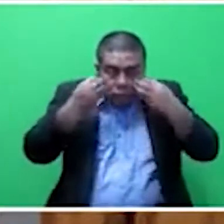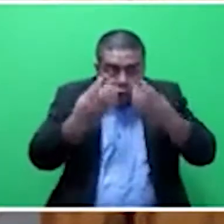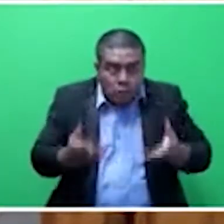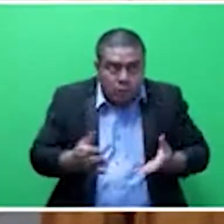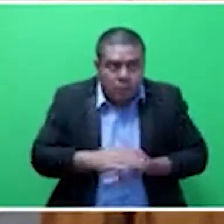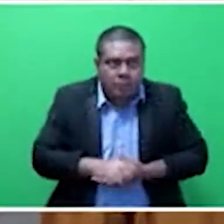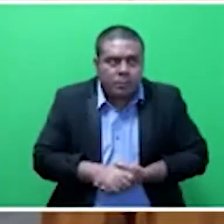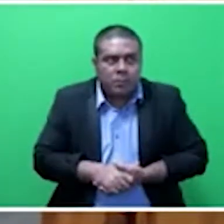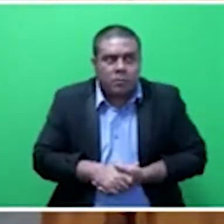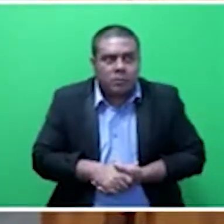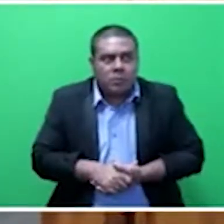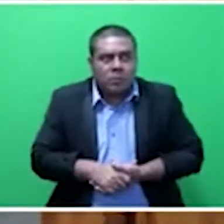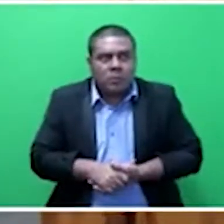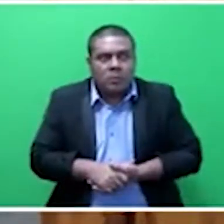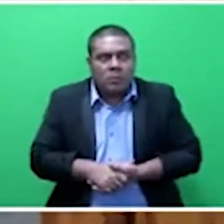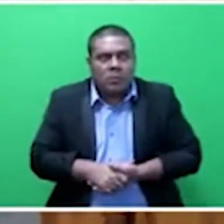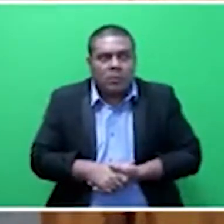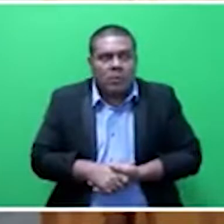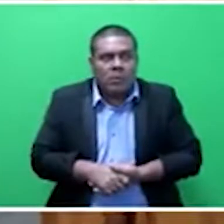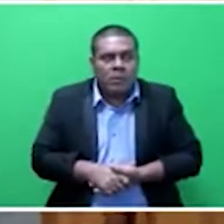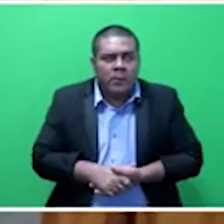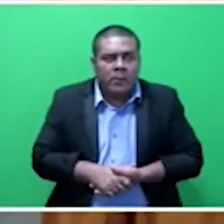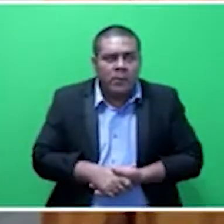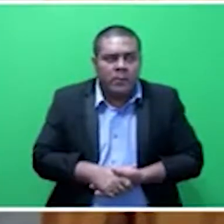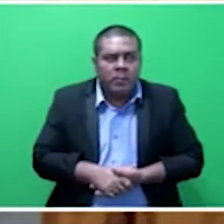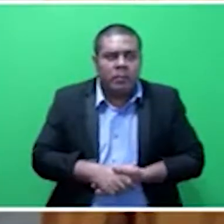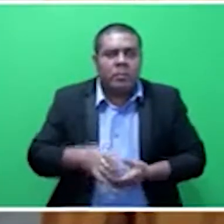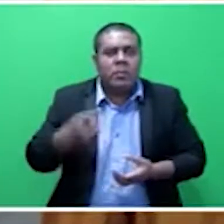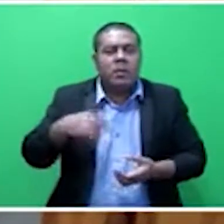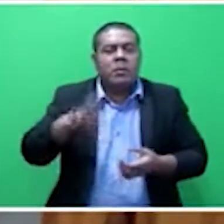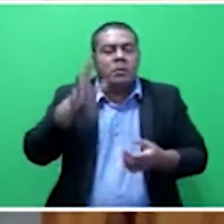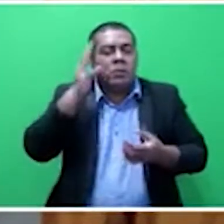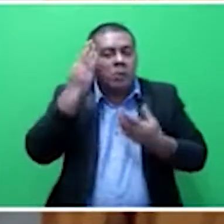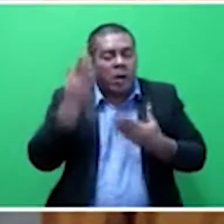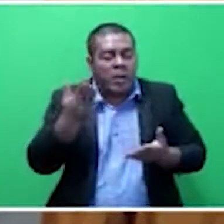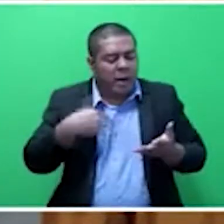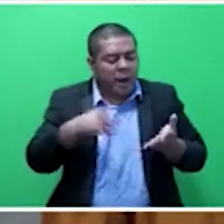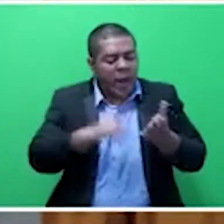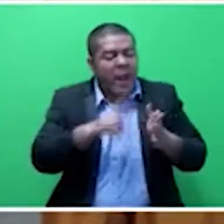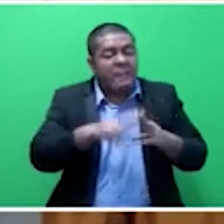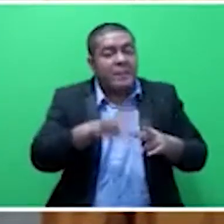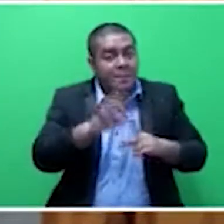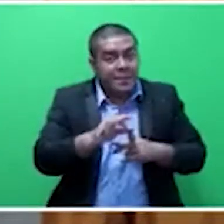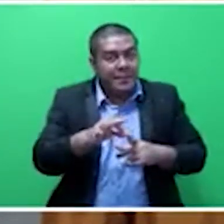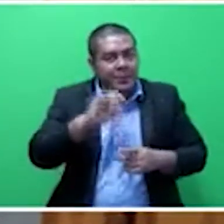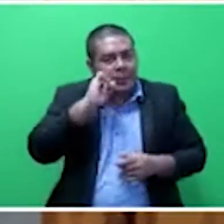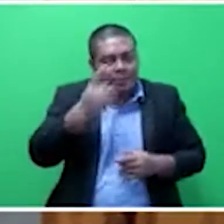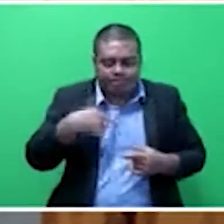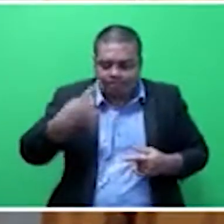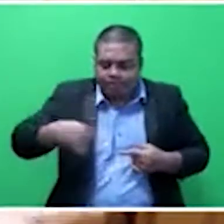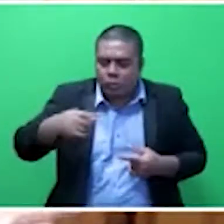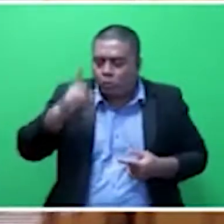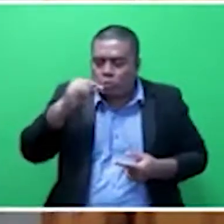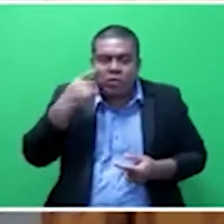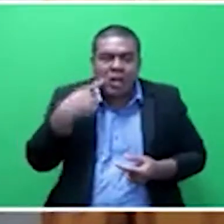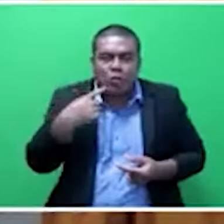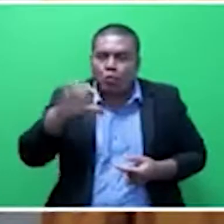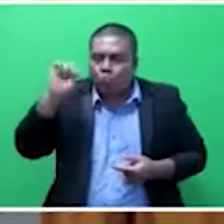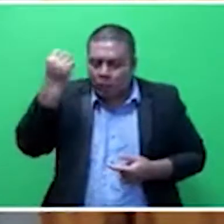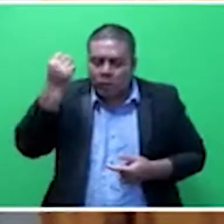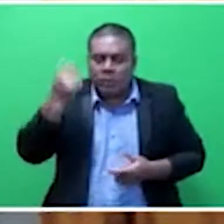desperate, yeah. Mr. Speaker, sir, this shows NFP can go to any length just to try and